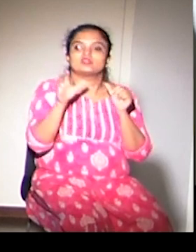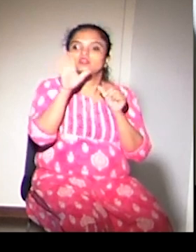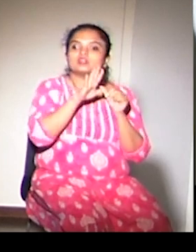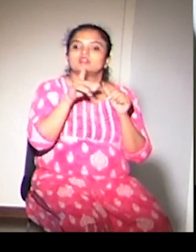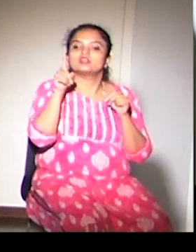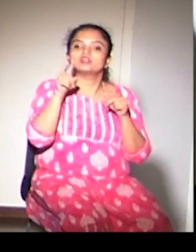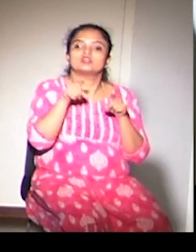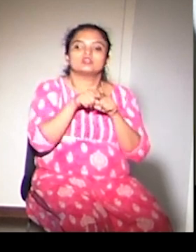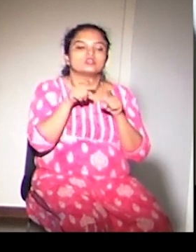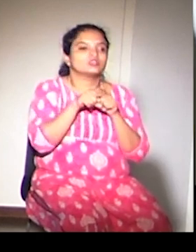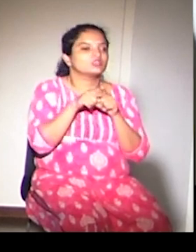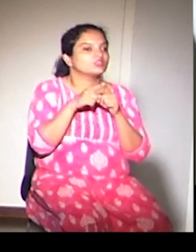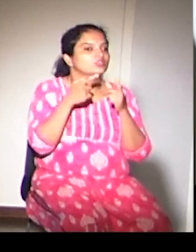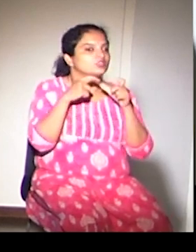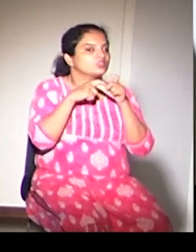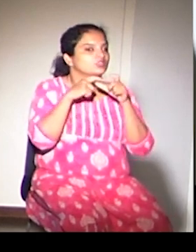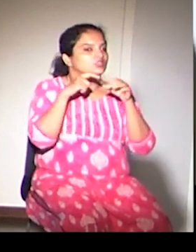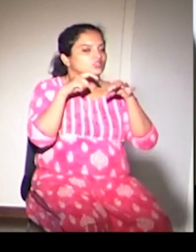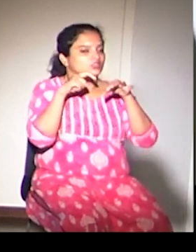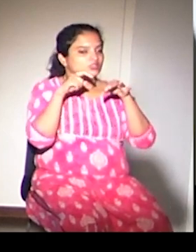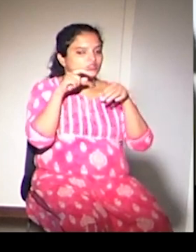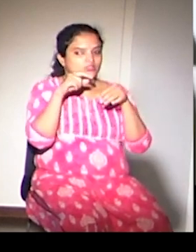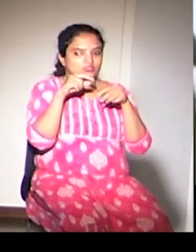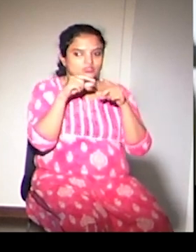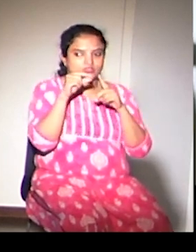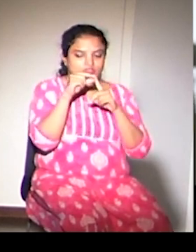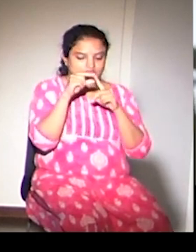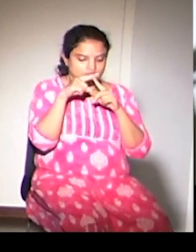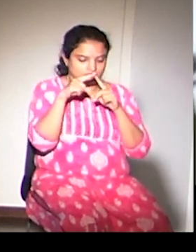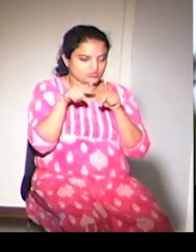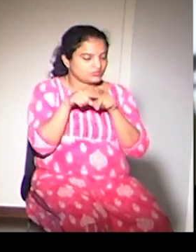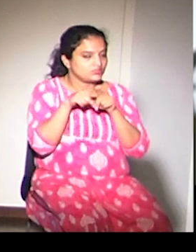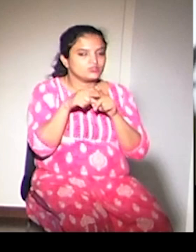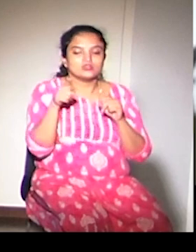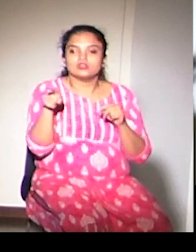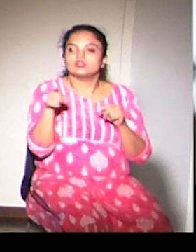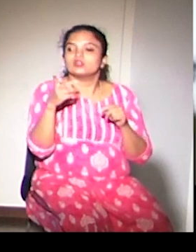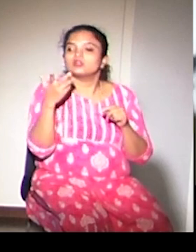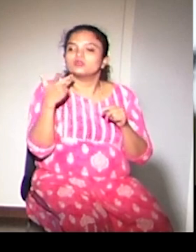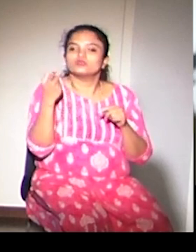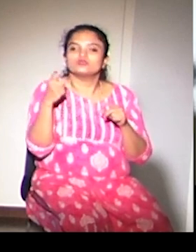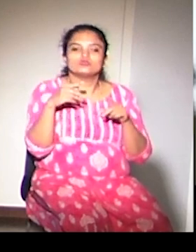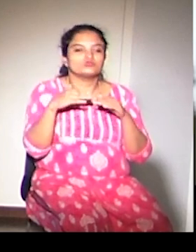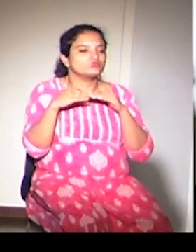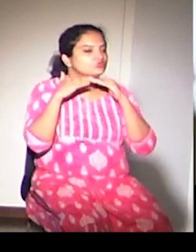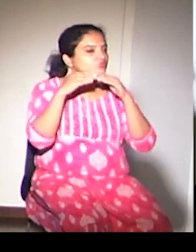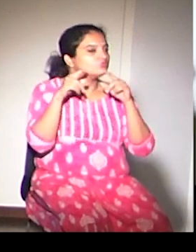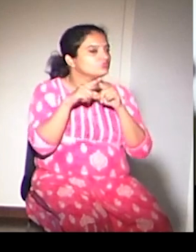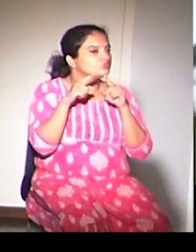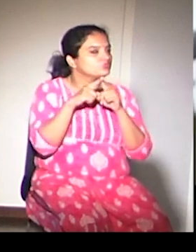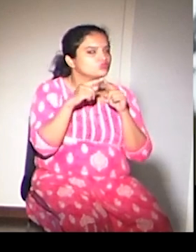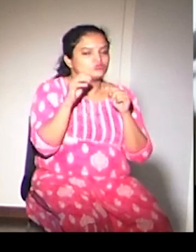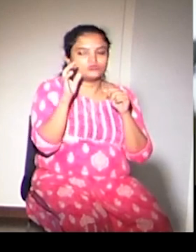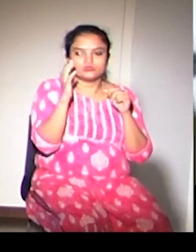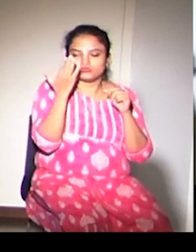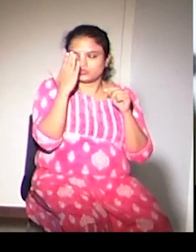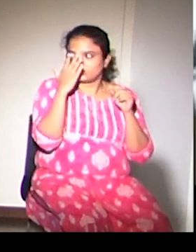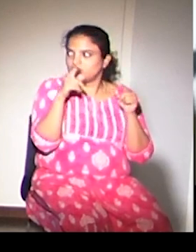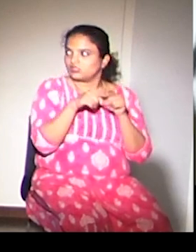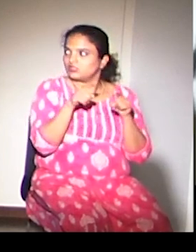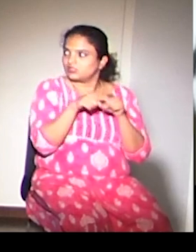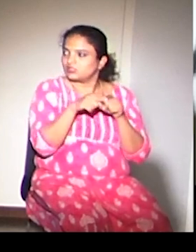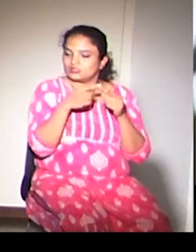as fritware, which is a sort of composition material. It's like a very crude form of glass, but it looks